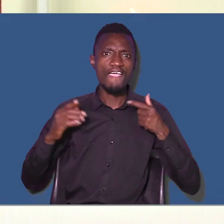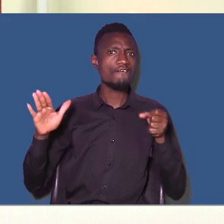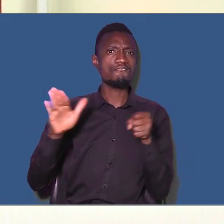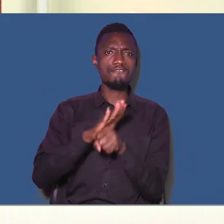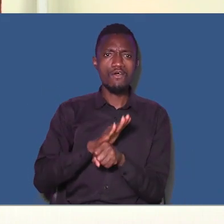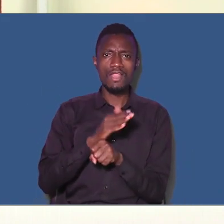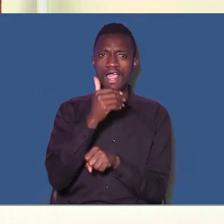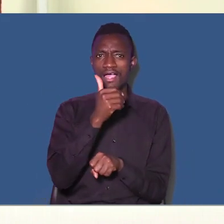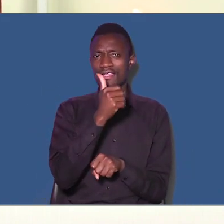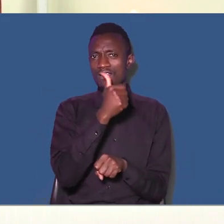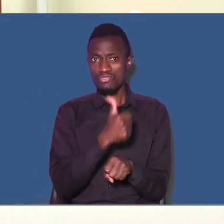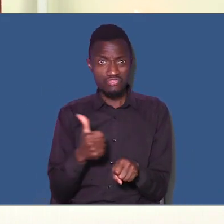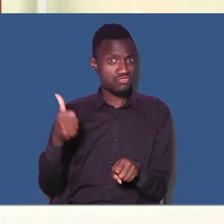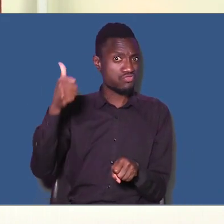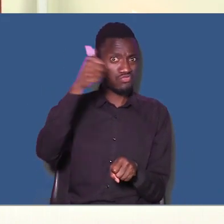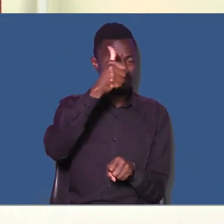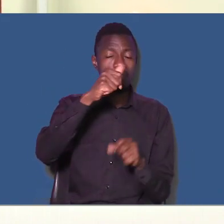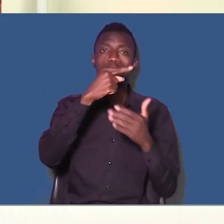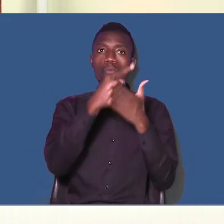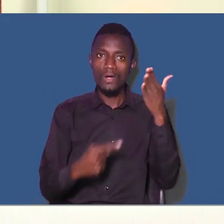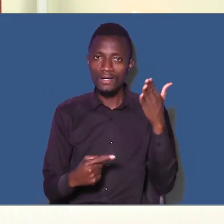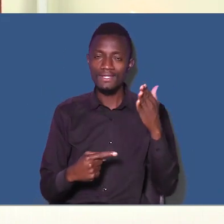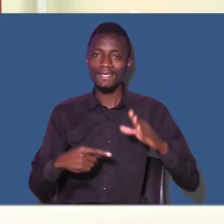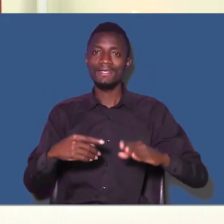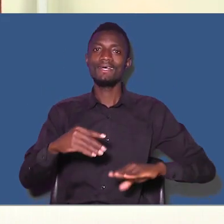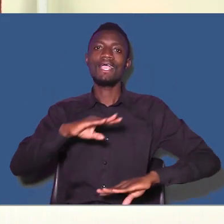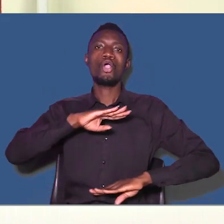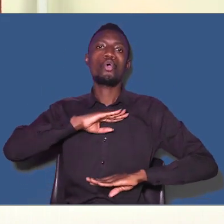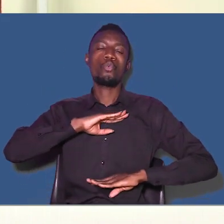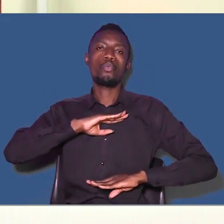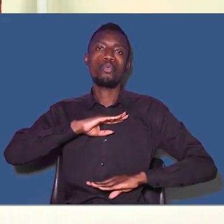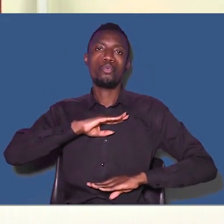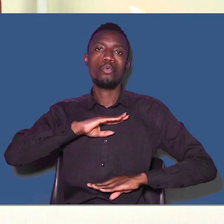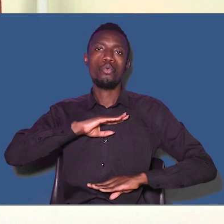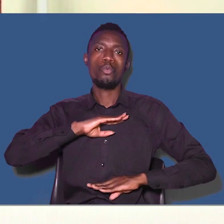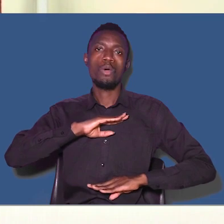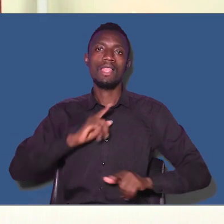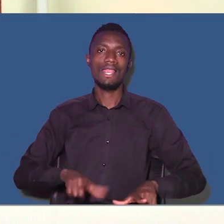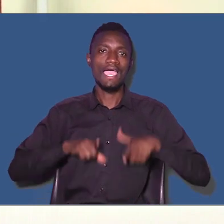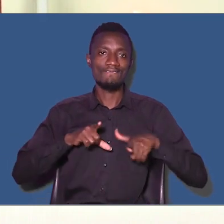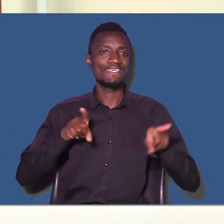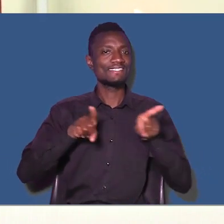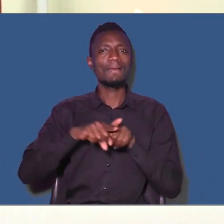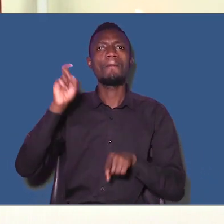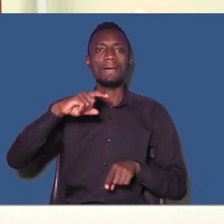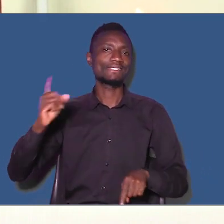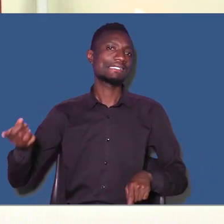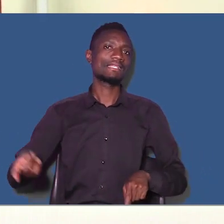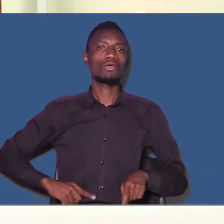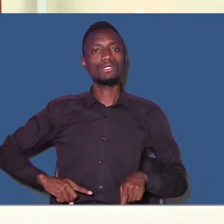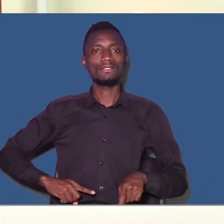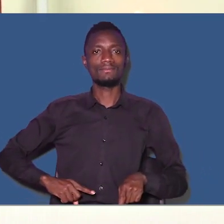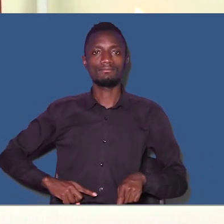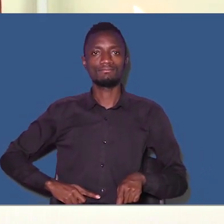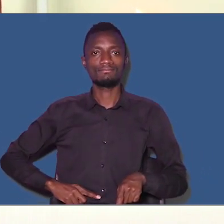the contented life. And the contentment comes because of having confidence that